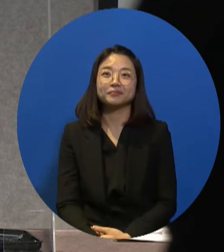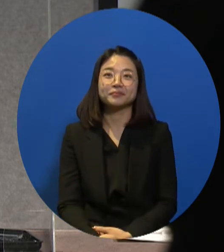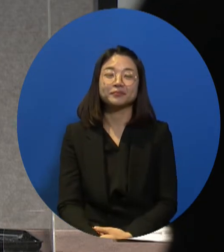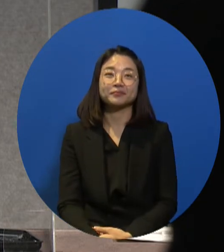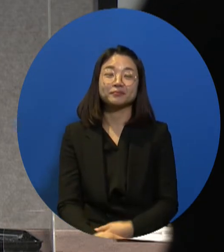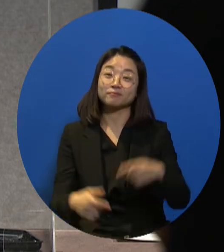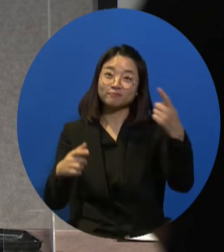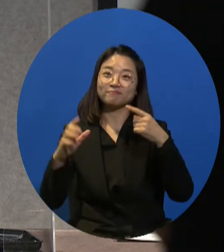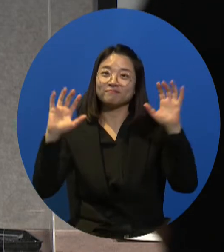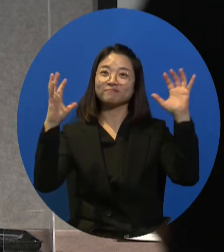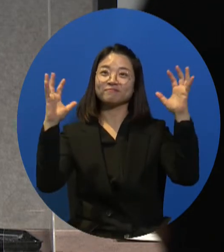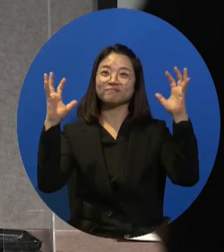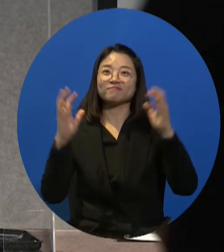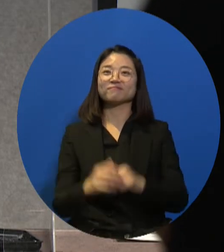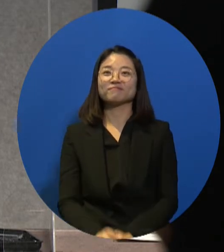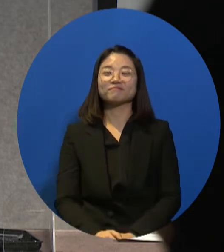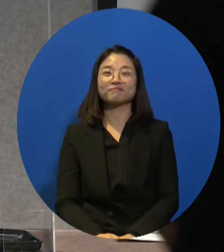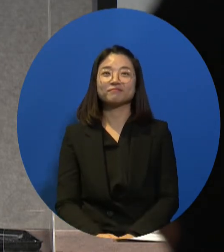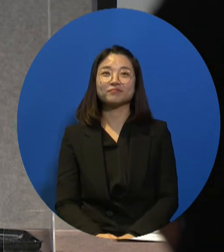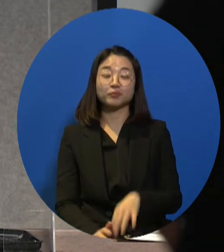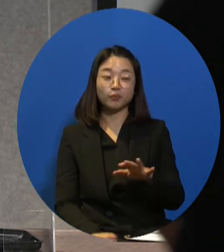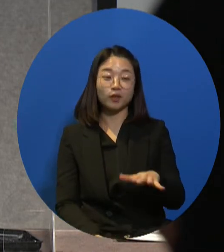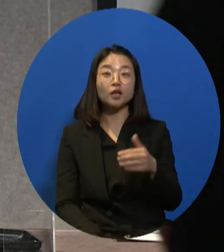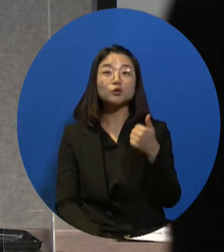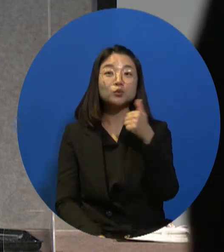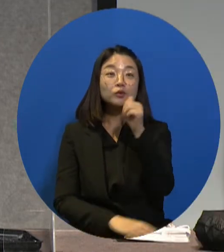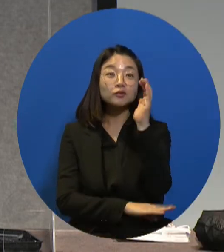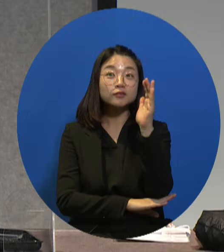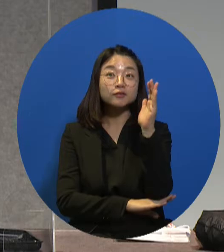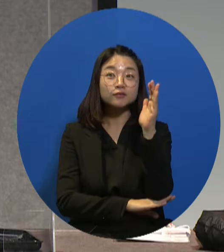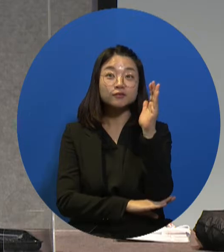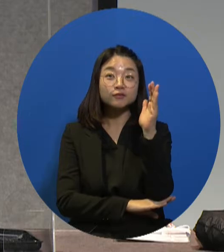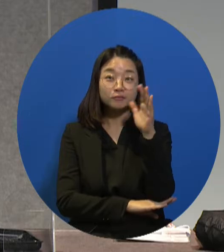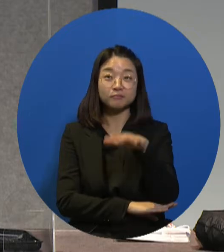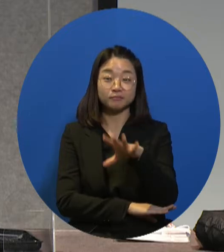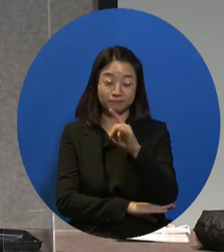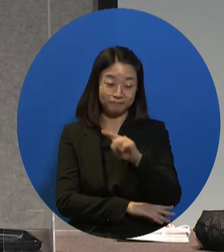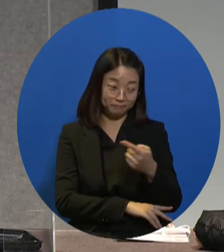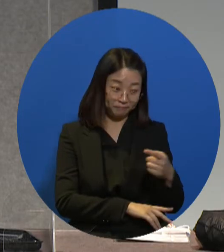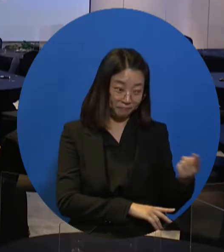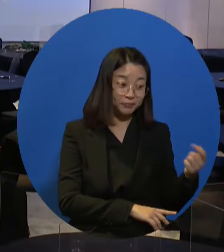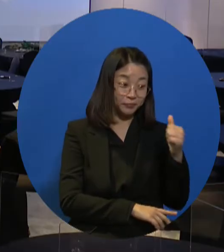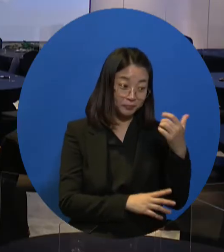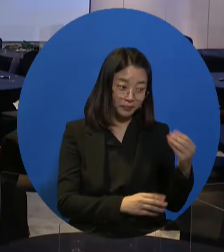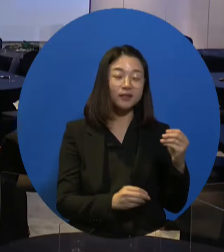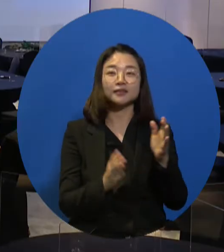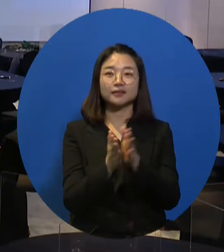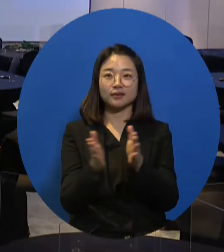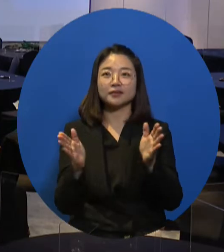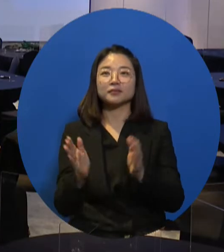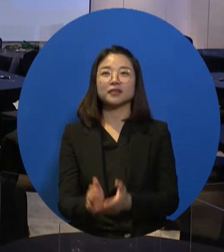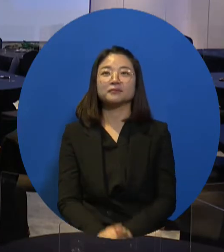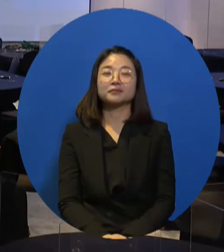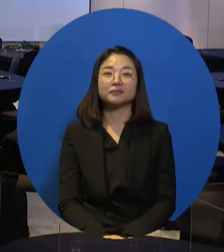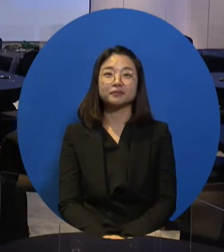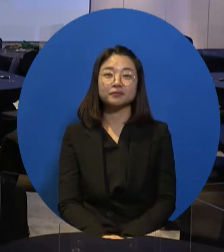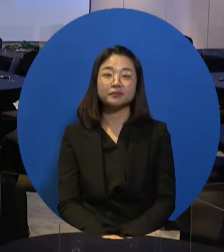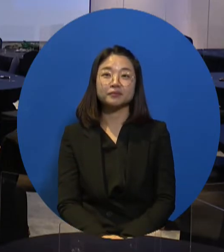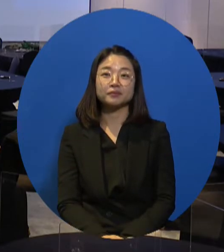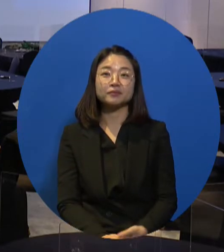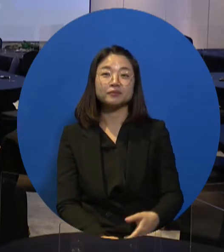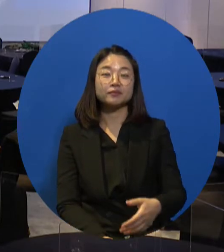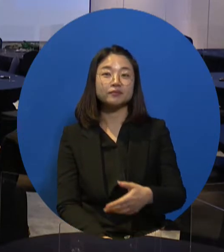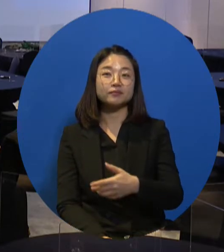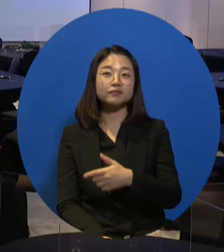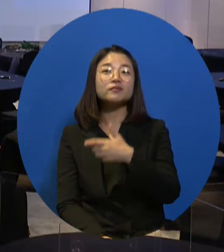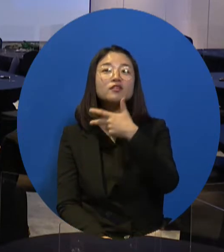Forum. Thank you for joining us. First, let me introduce the three speakers. First of